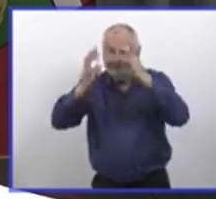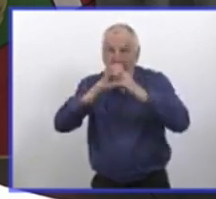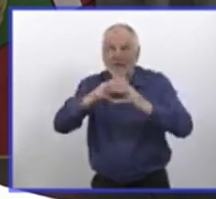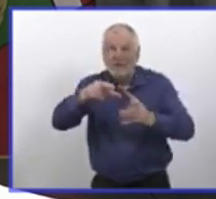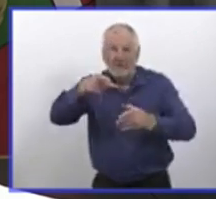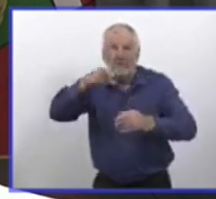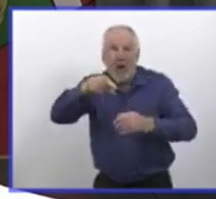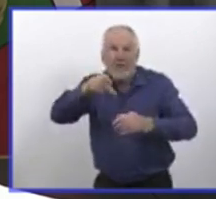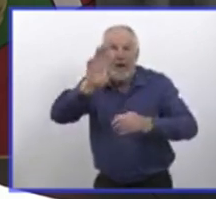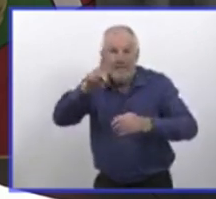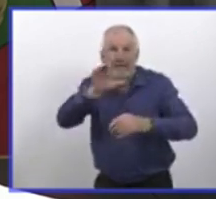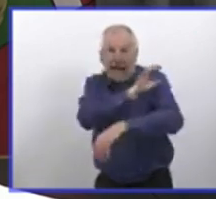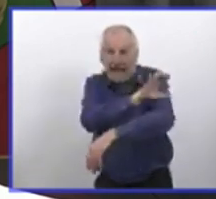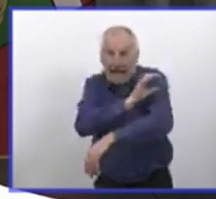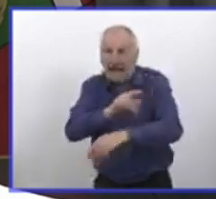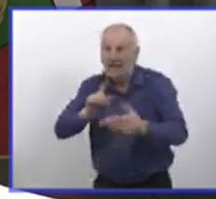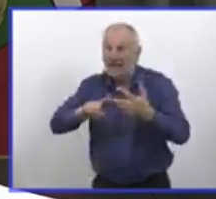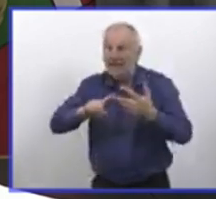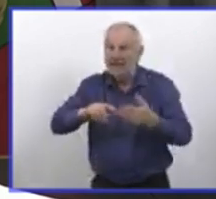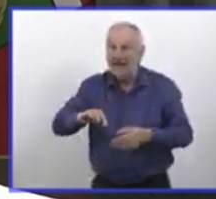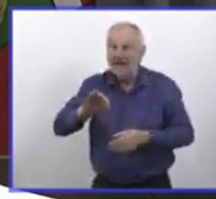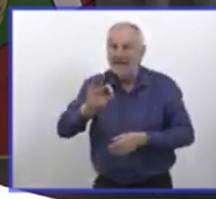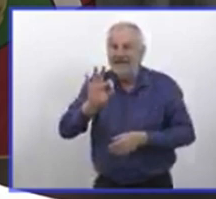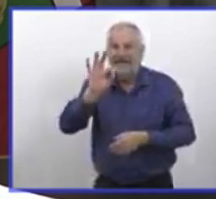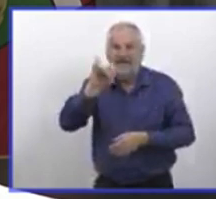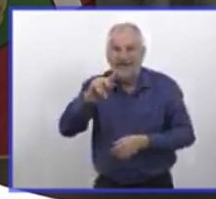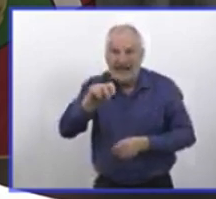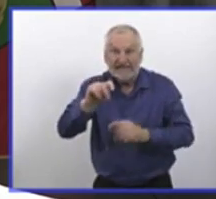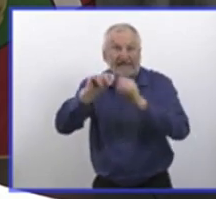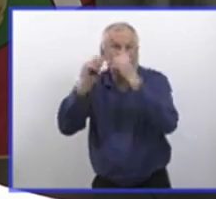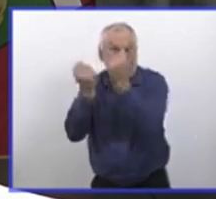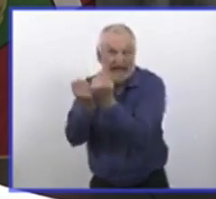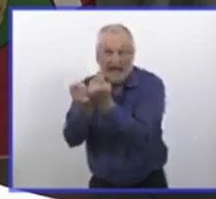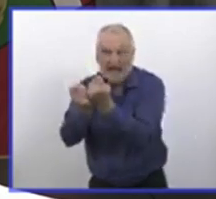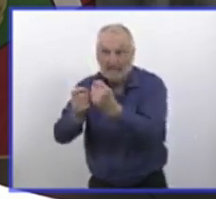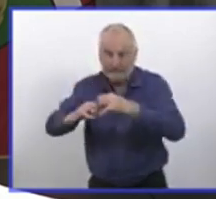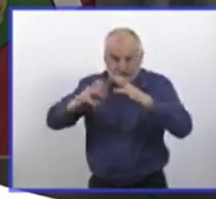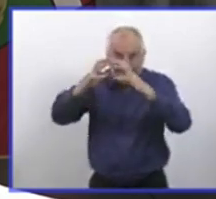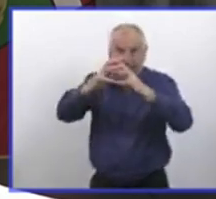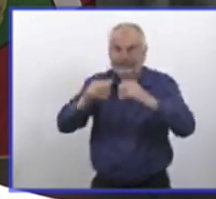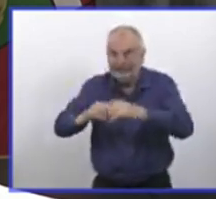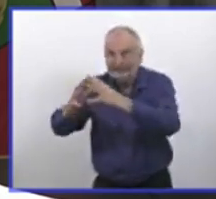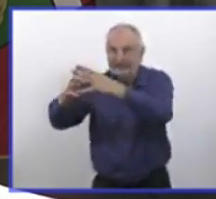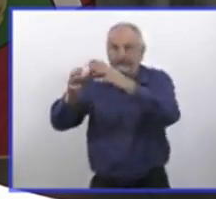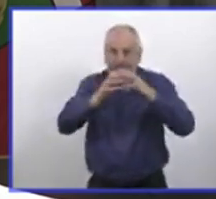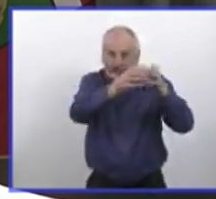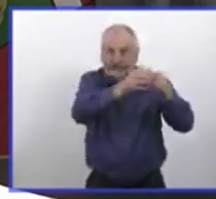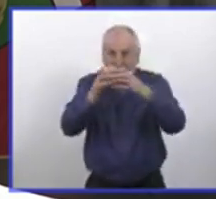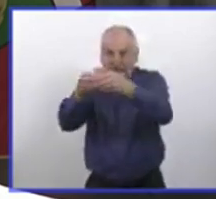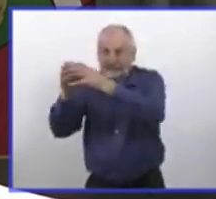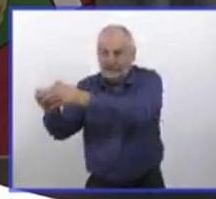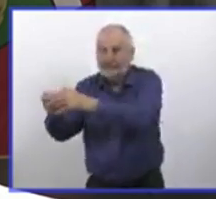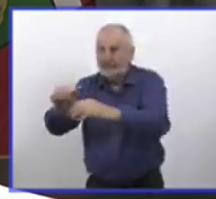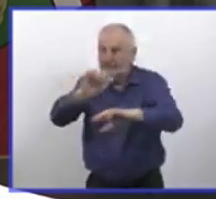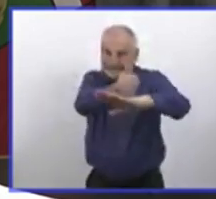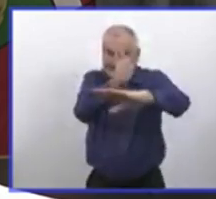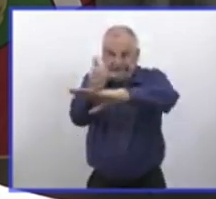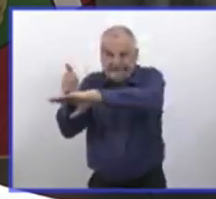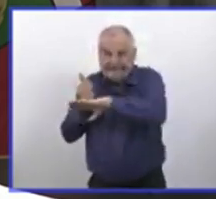these tailored fit teams. And so, I think most of us on the task